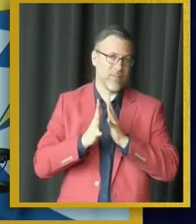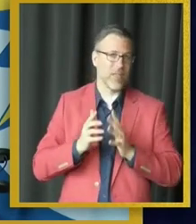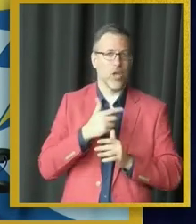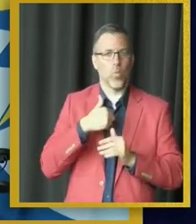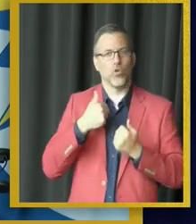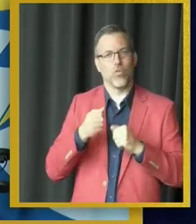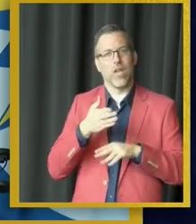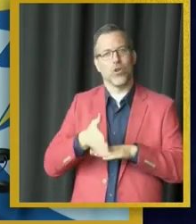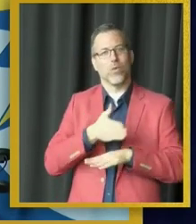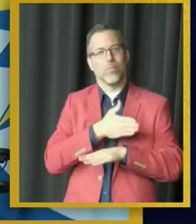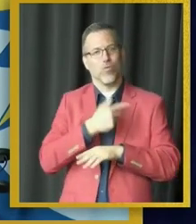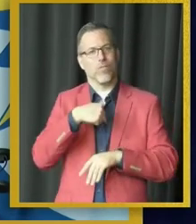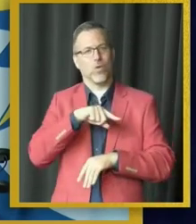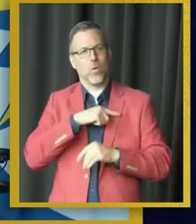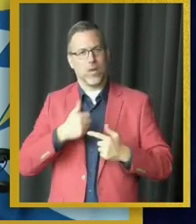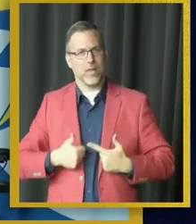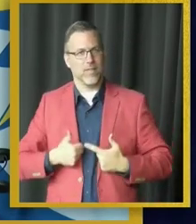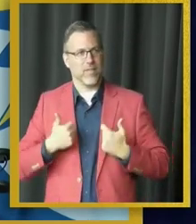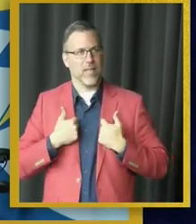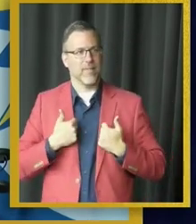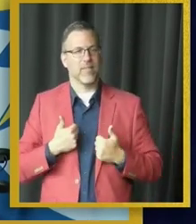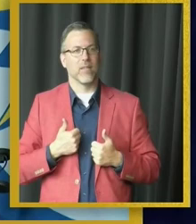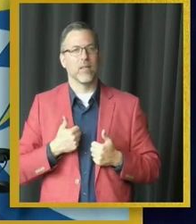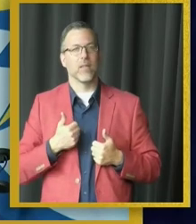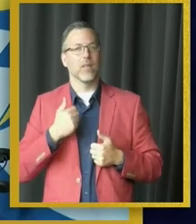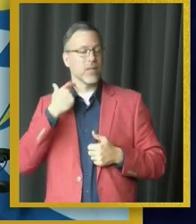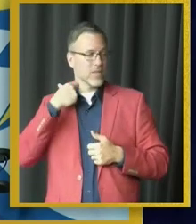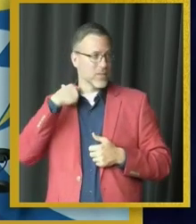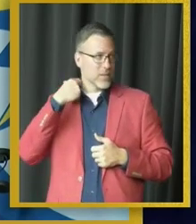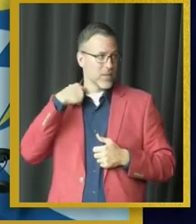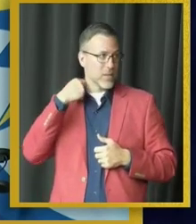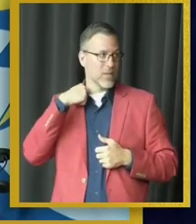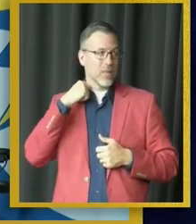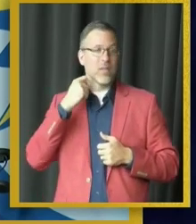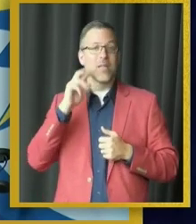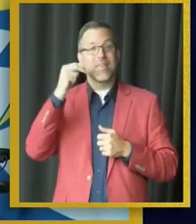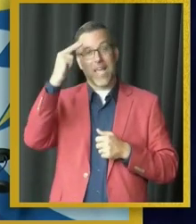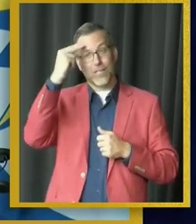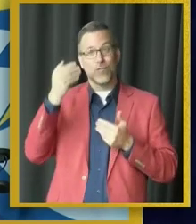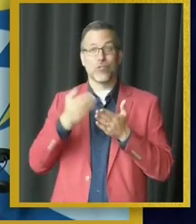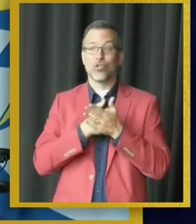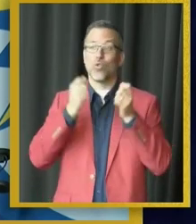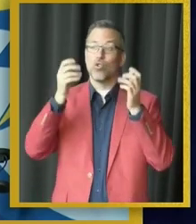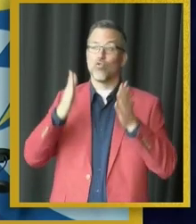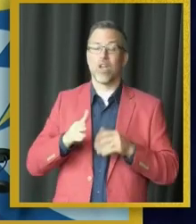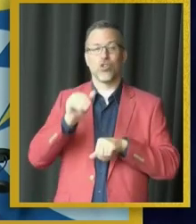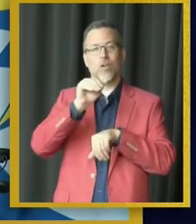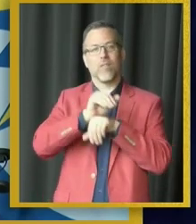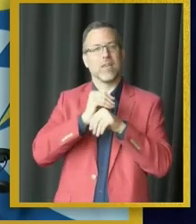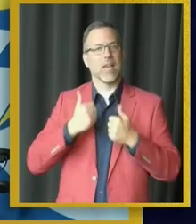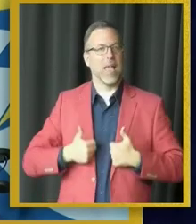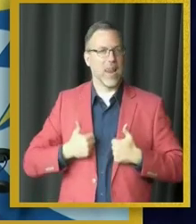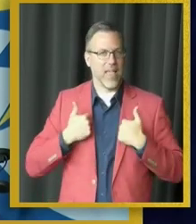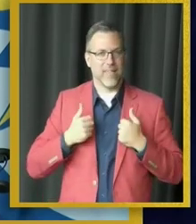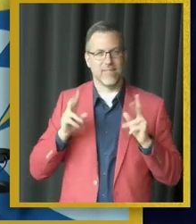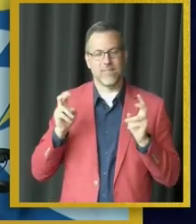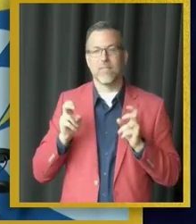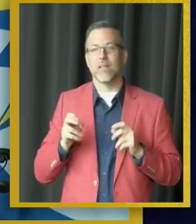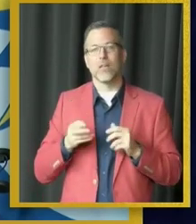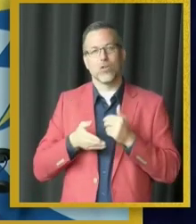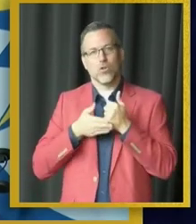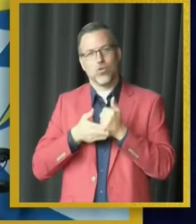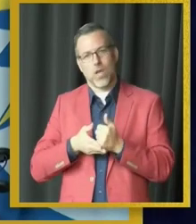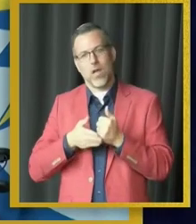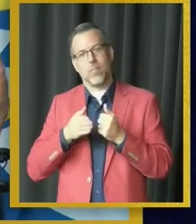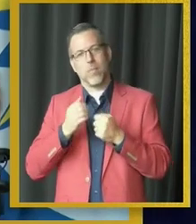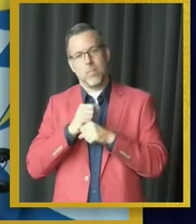life. And Nashville's new director of nightlife joins a network of professionals tasked with making their downtown safe